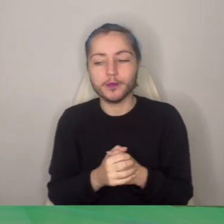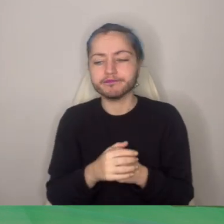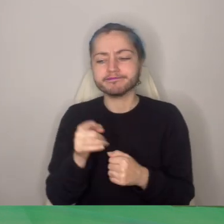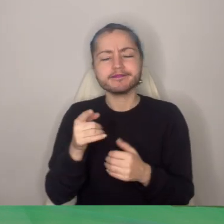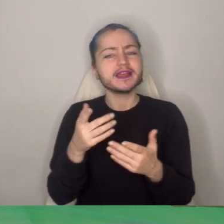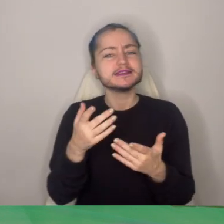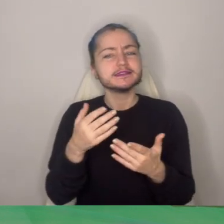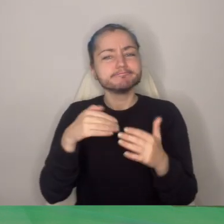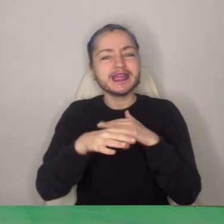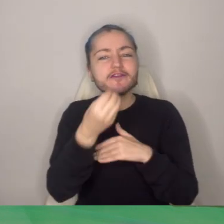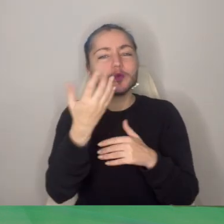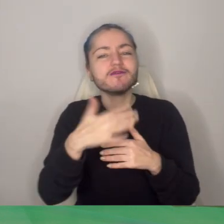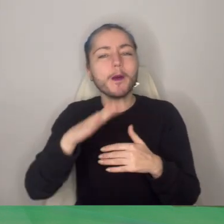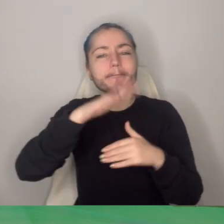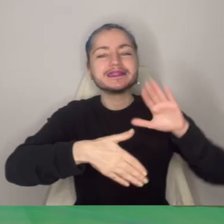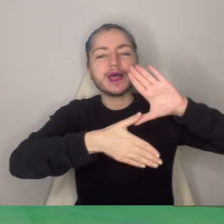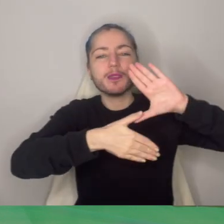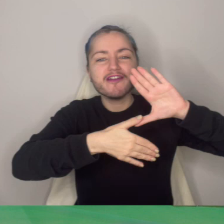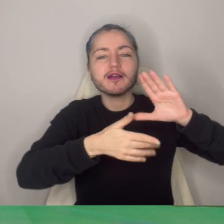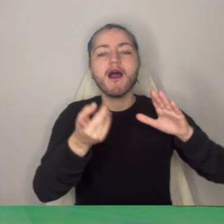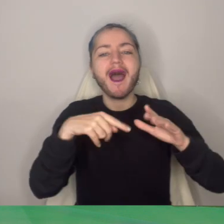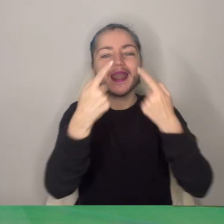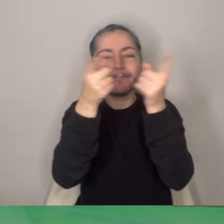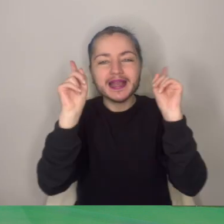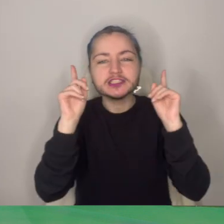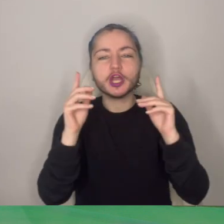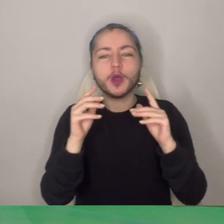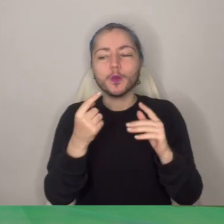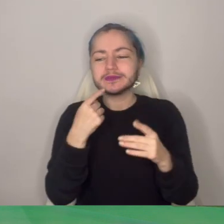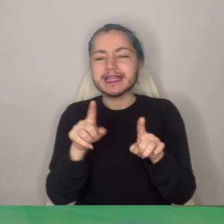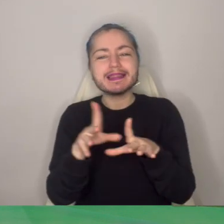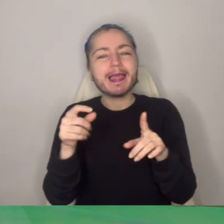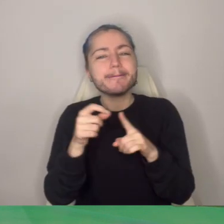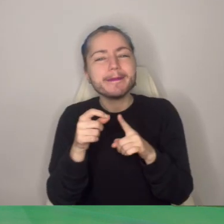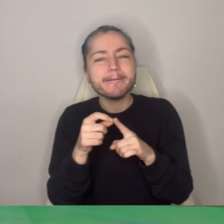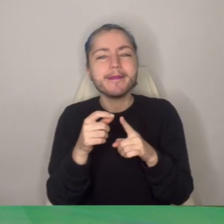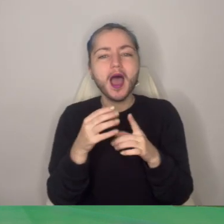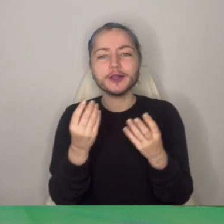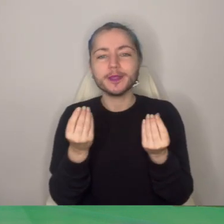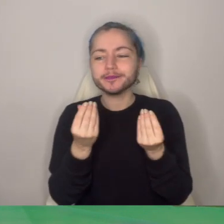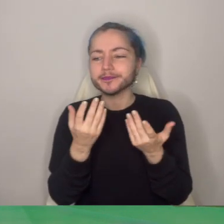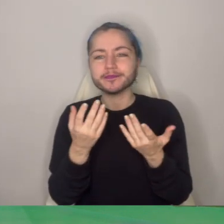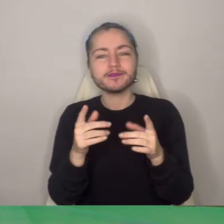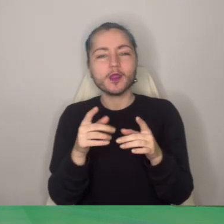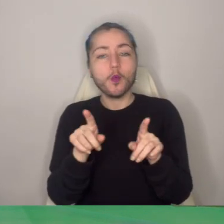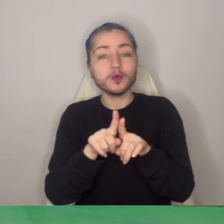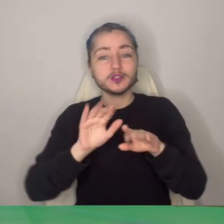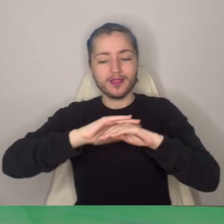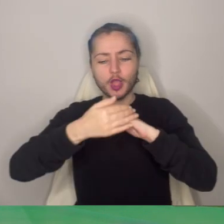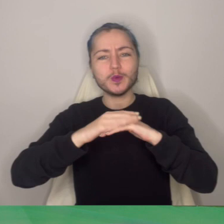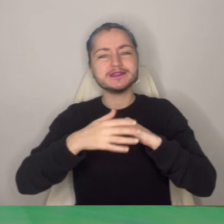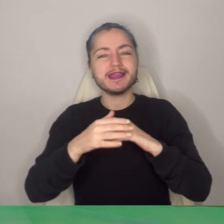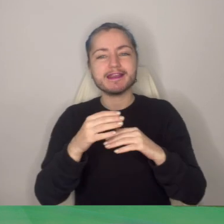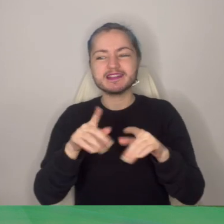It's got a slightly peppery flavour and a nice bright red waxy coating. I've also got some black ink which is